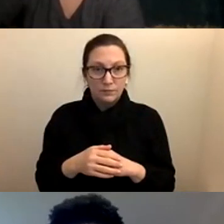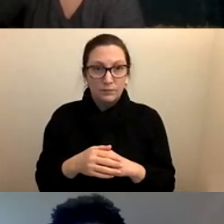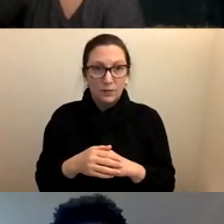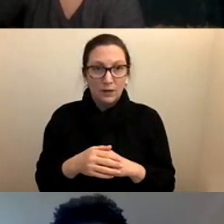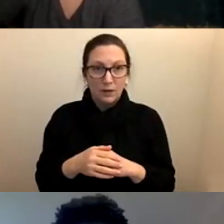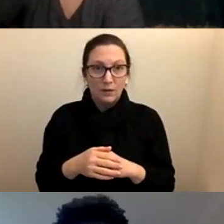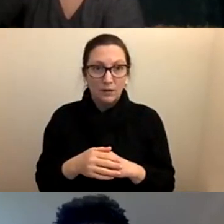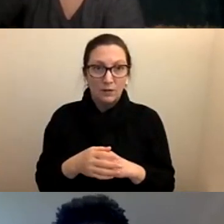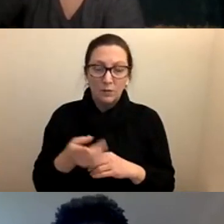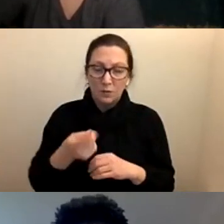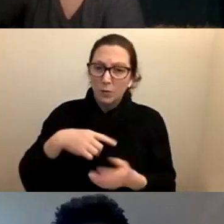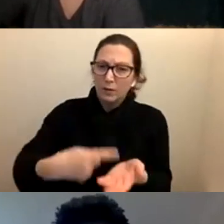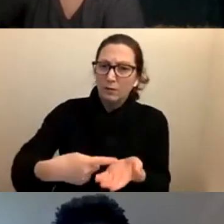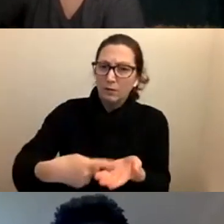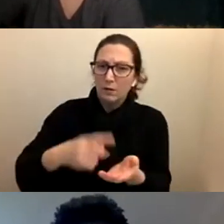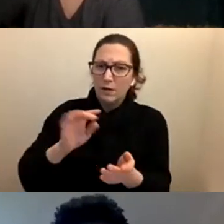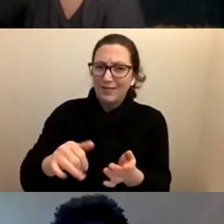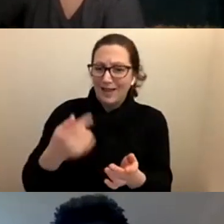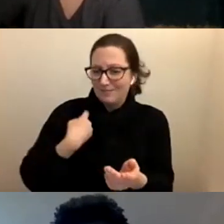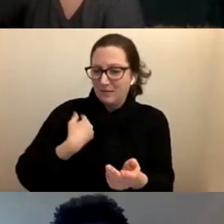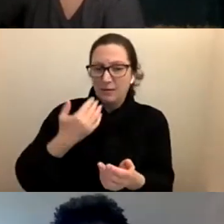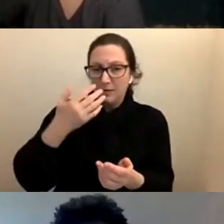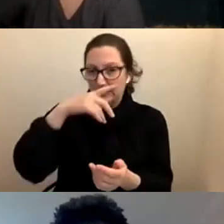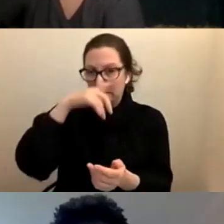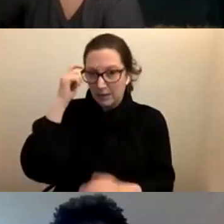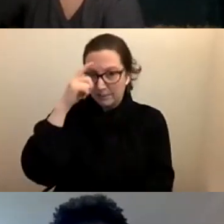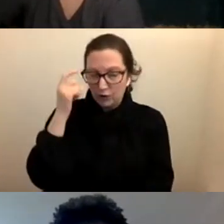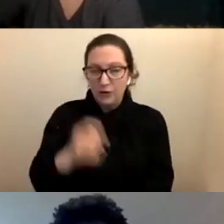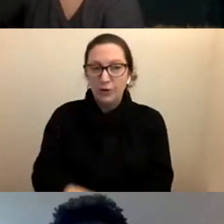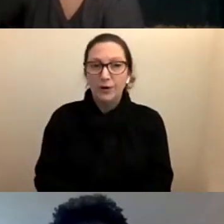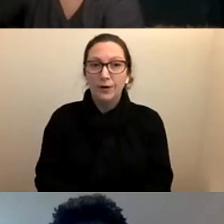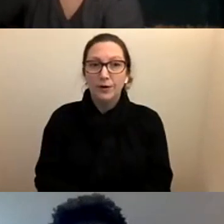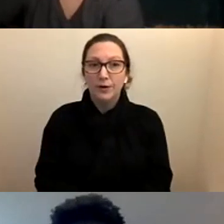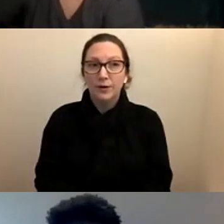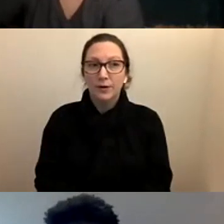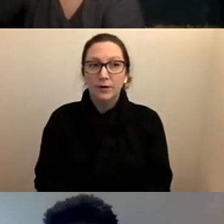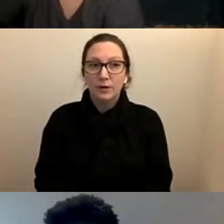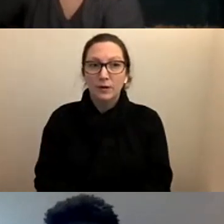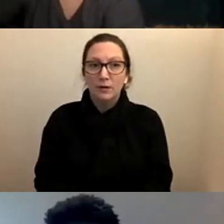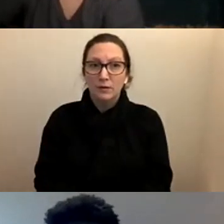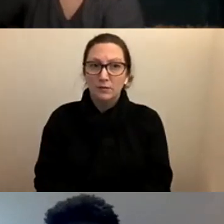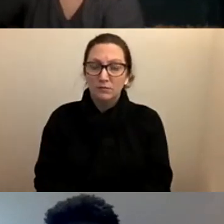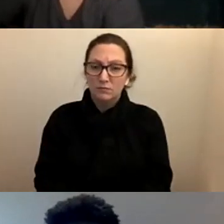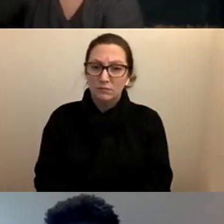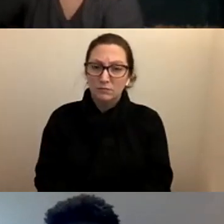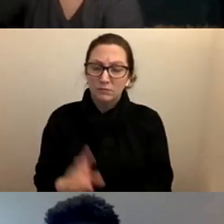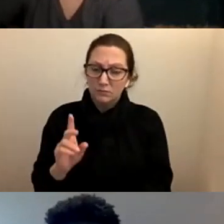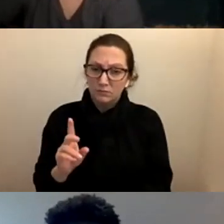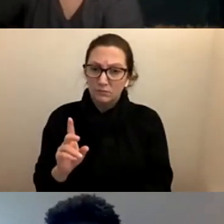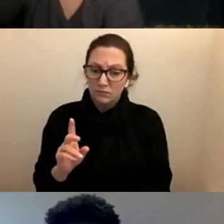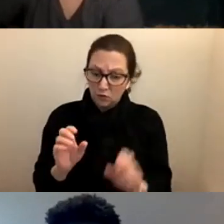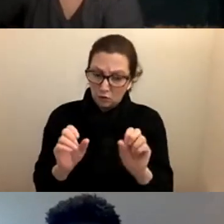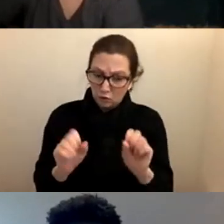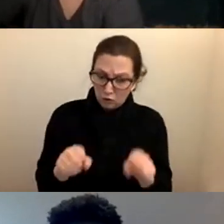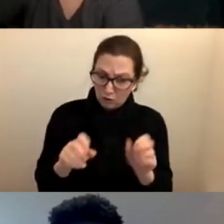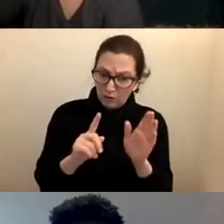discussed this past summer. To Ms. Garrett's question, is there an analysis that could be done